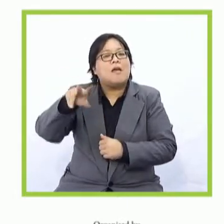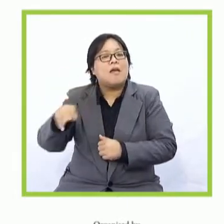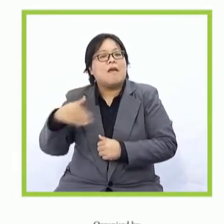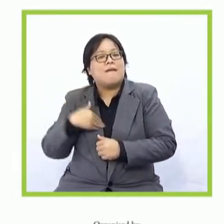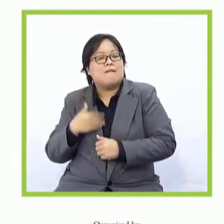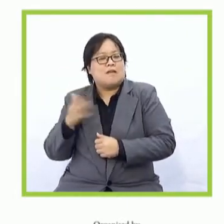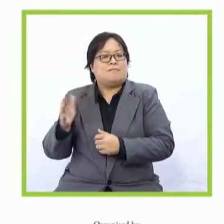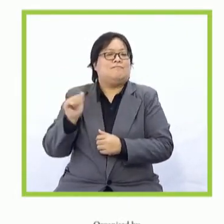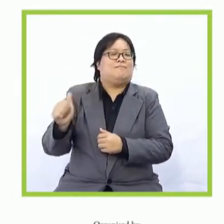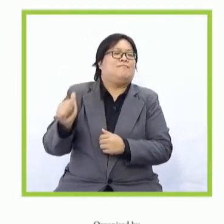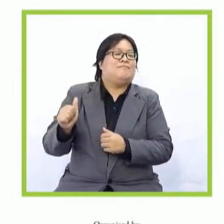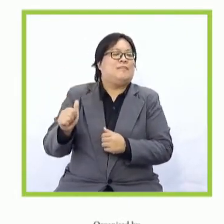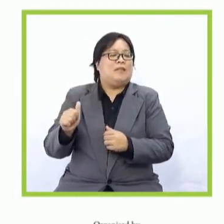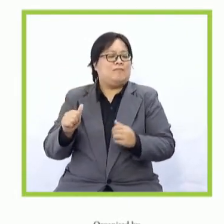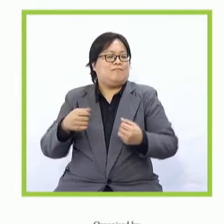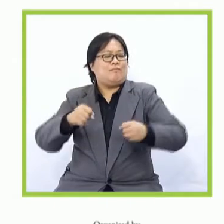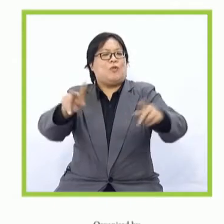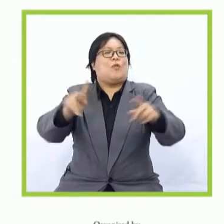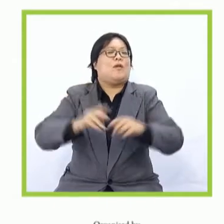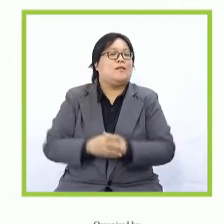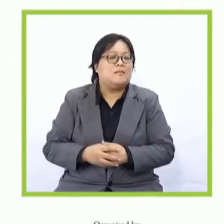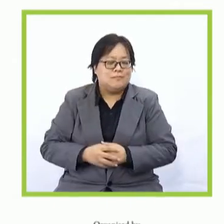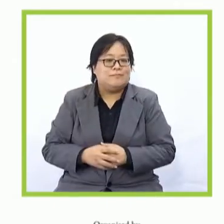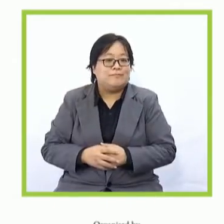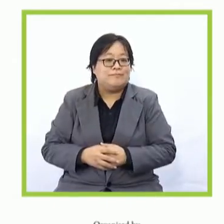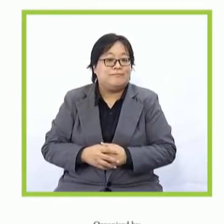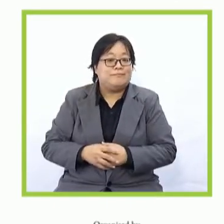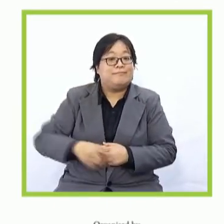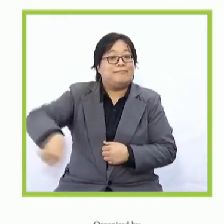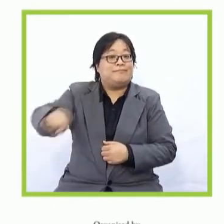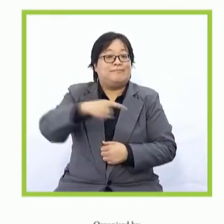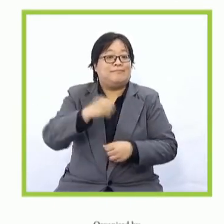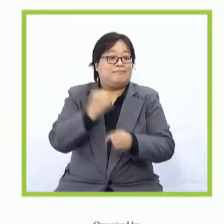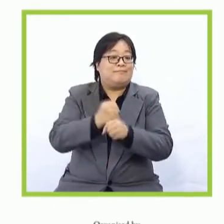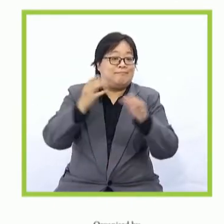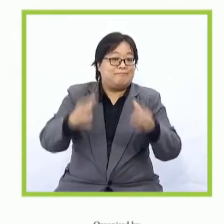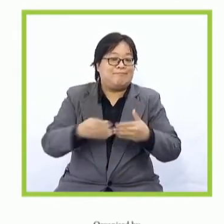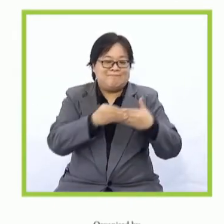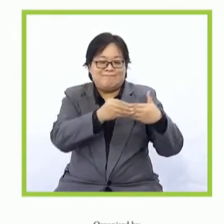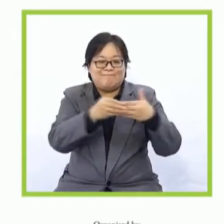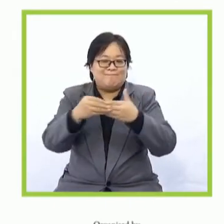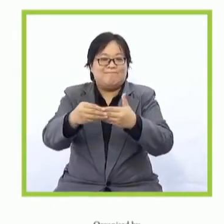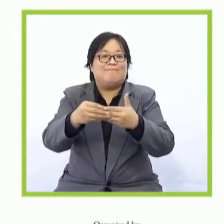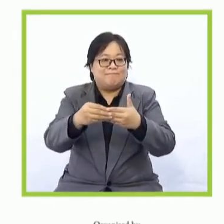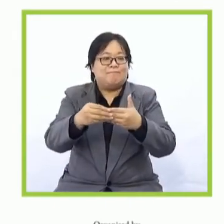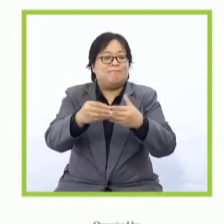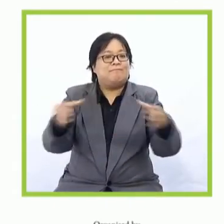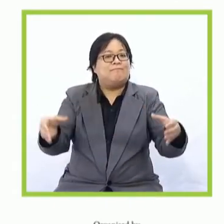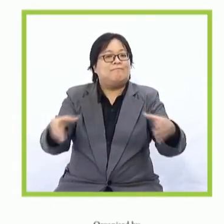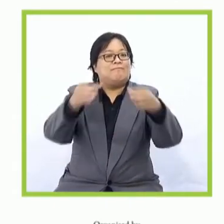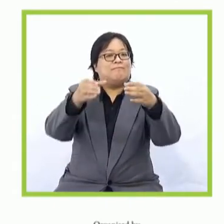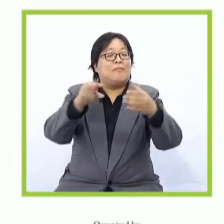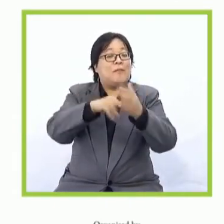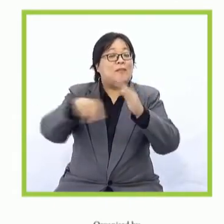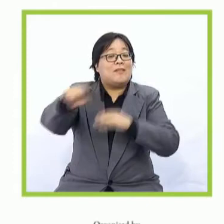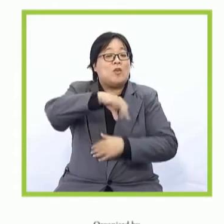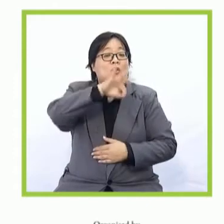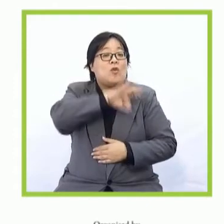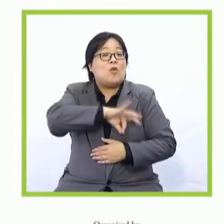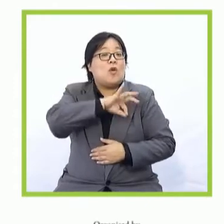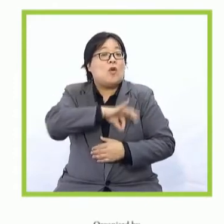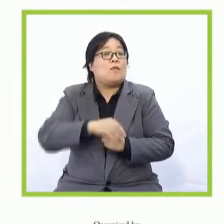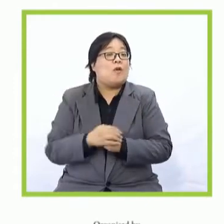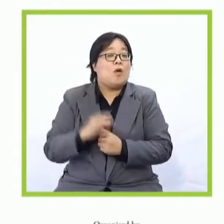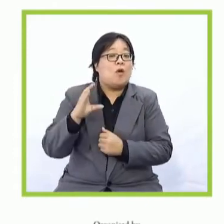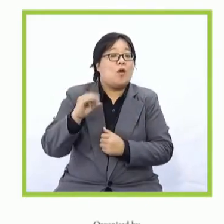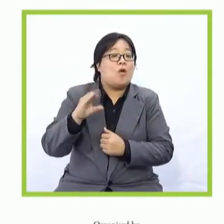basic set of opportunities. So the cocoa workers led to a cocoa board, which meant that the profits from cocoa didn't